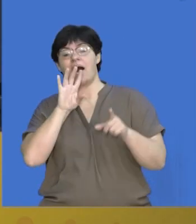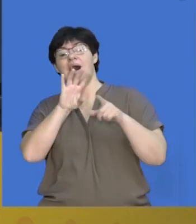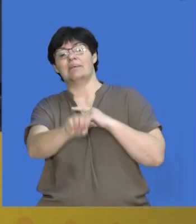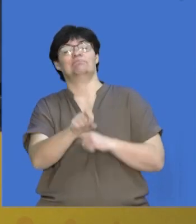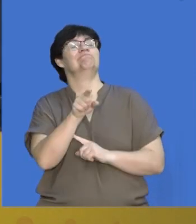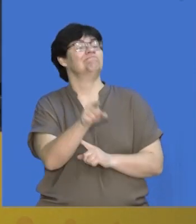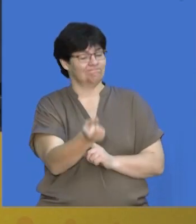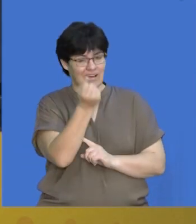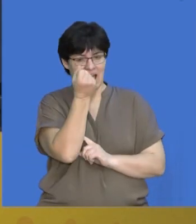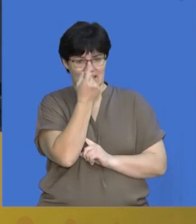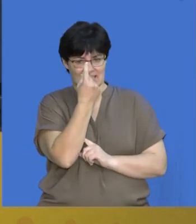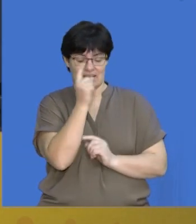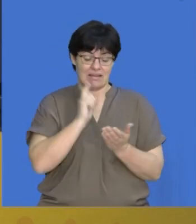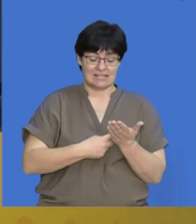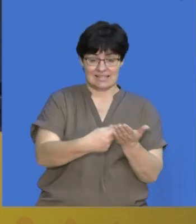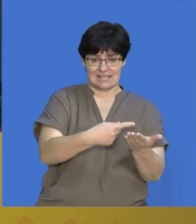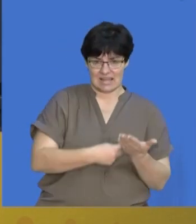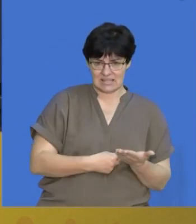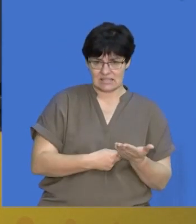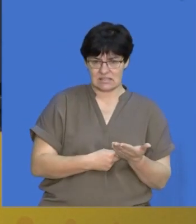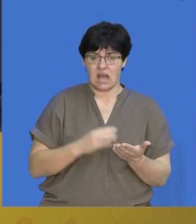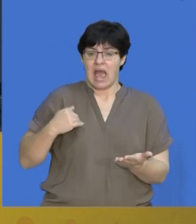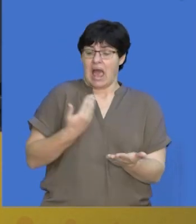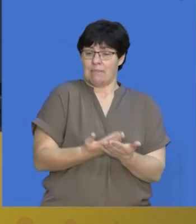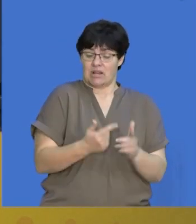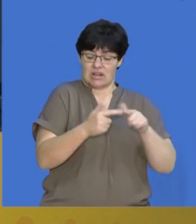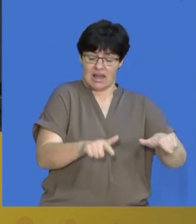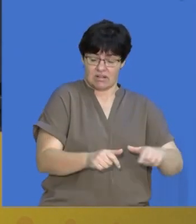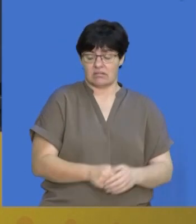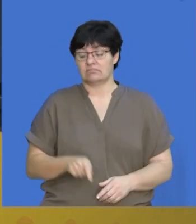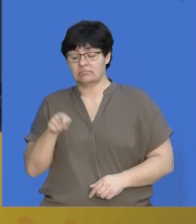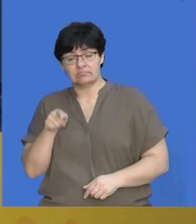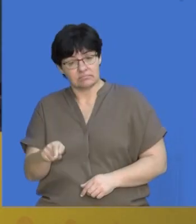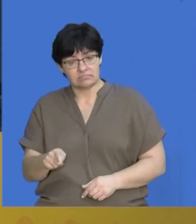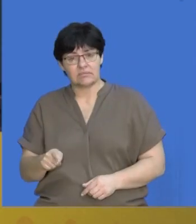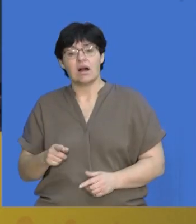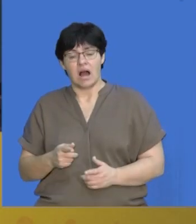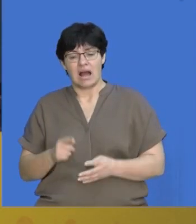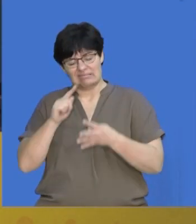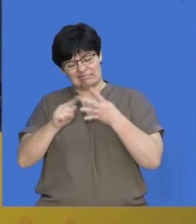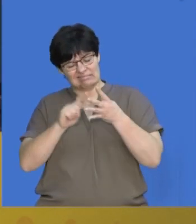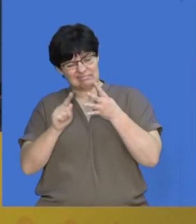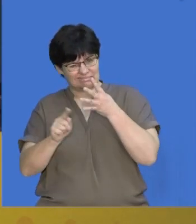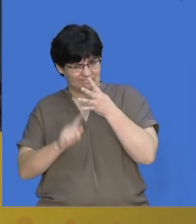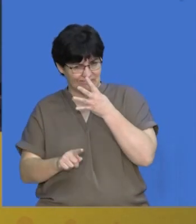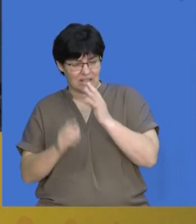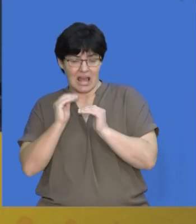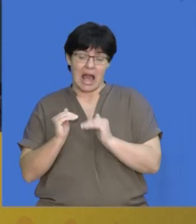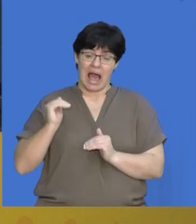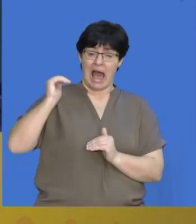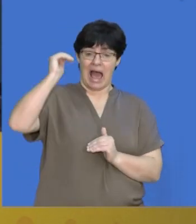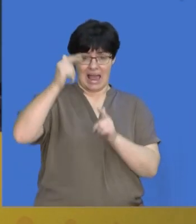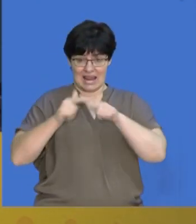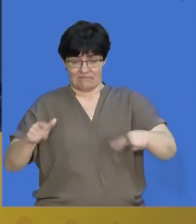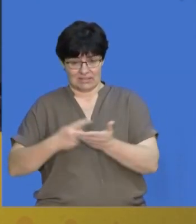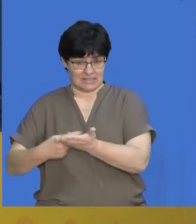understand what it means to discuss at an application level and discuss various different aspects at a high order